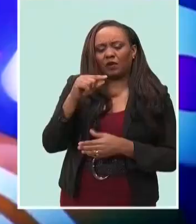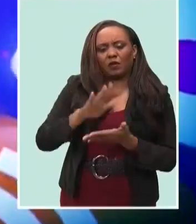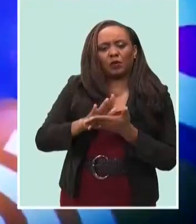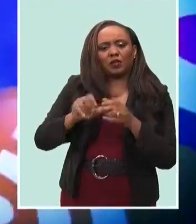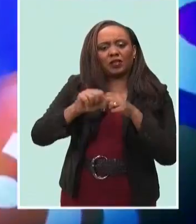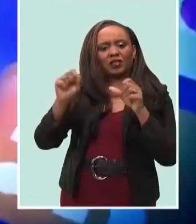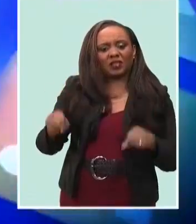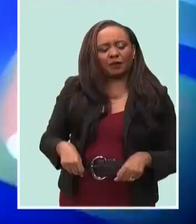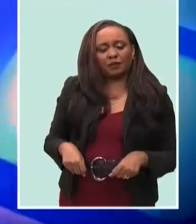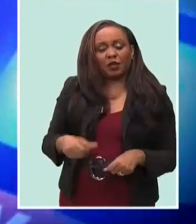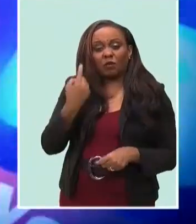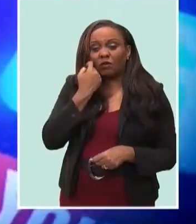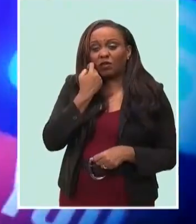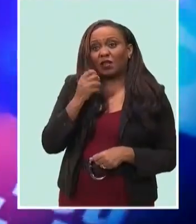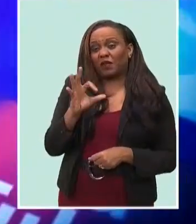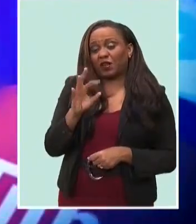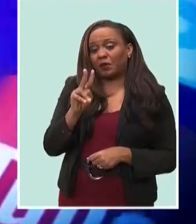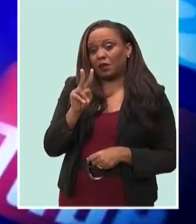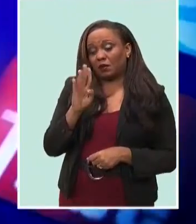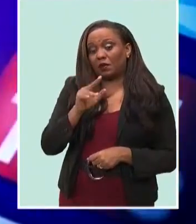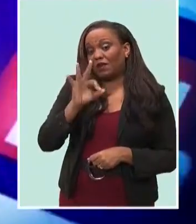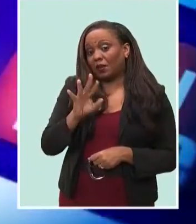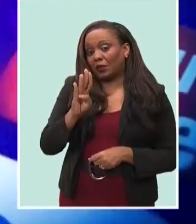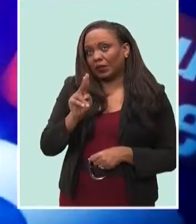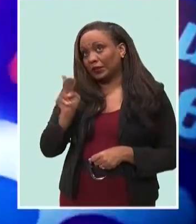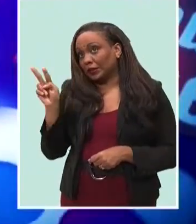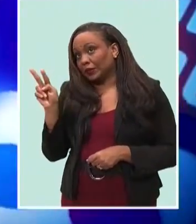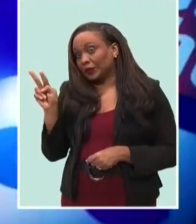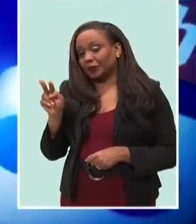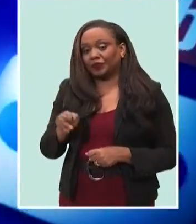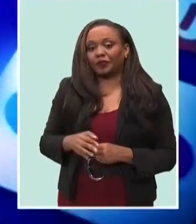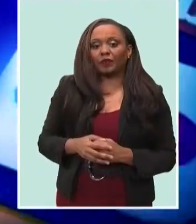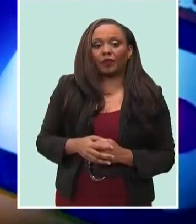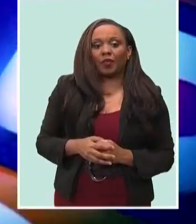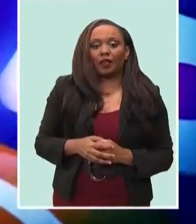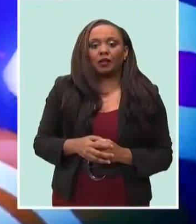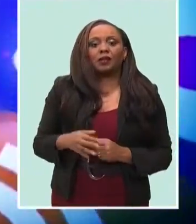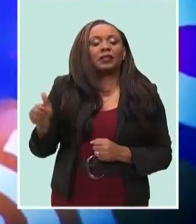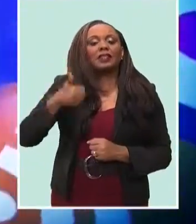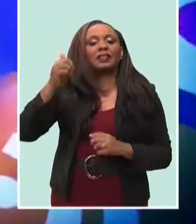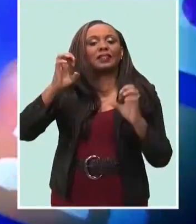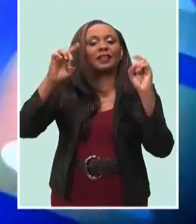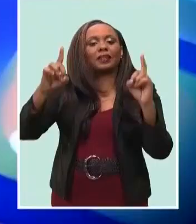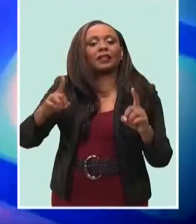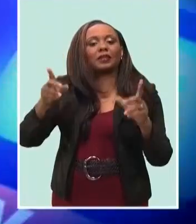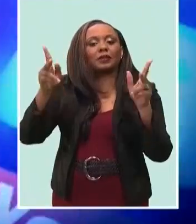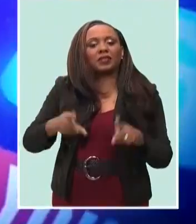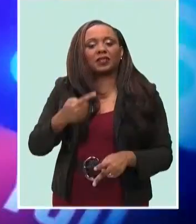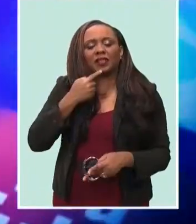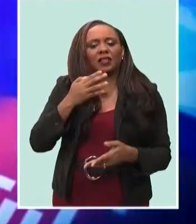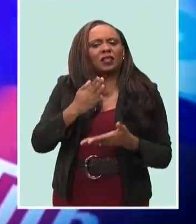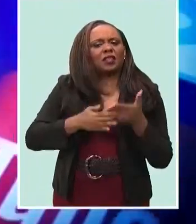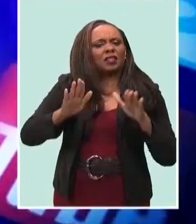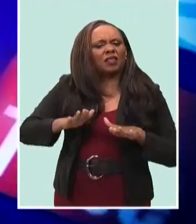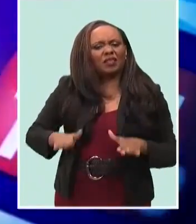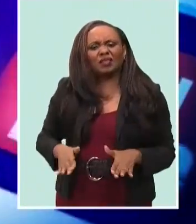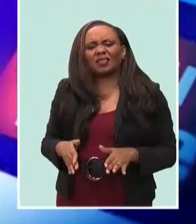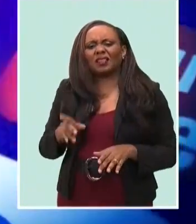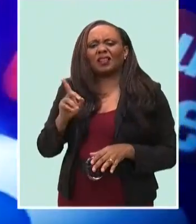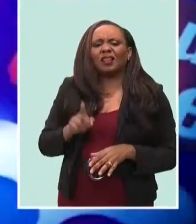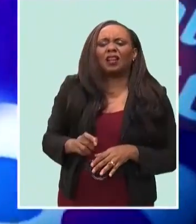on our Facebook page recently. This following a comment from a senior education official. He had said some children are forced to